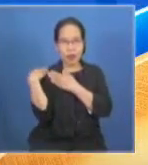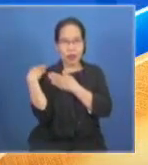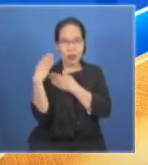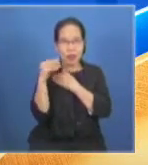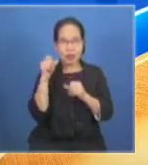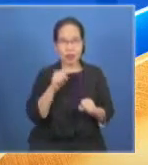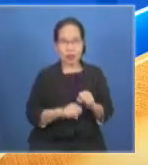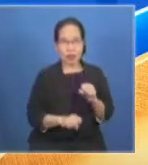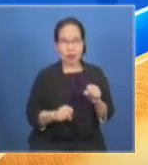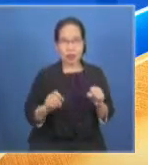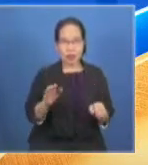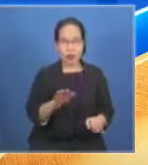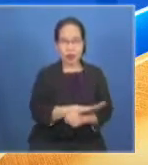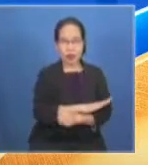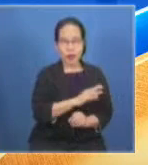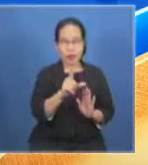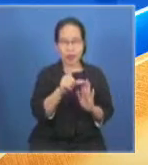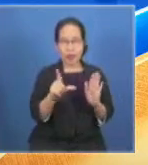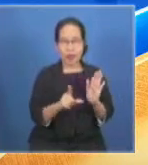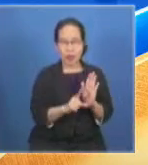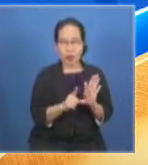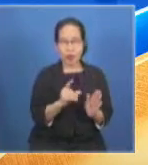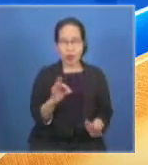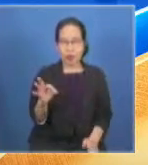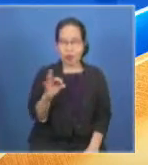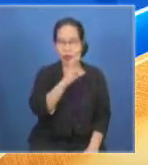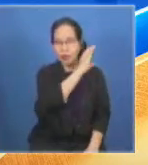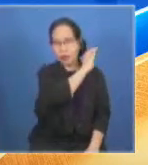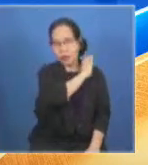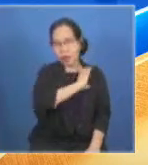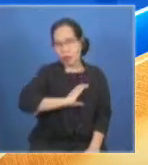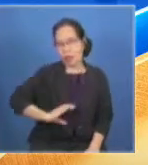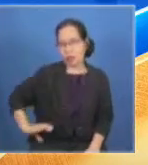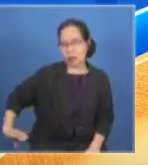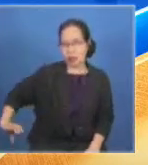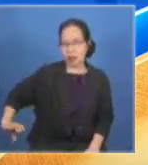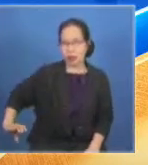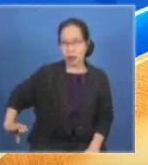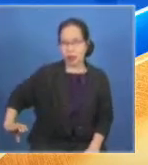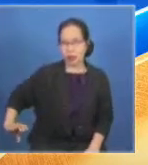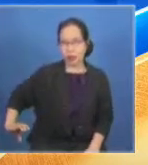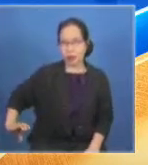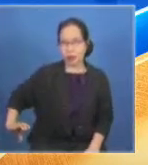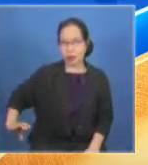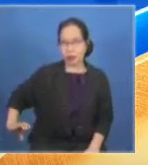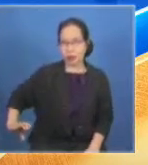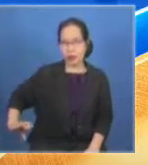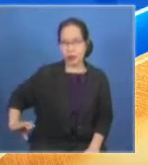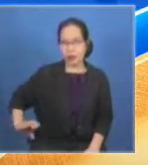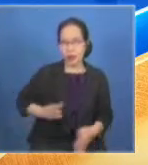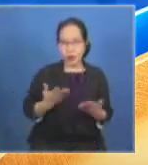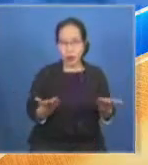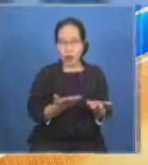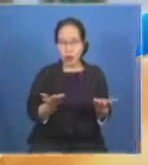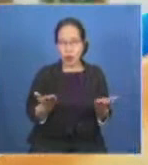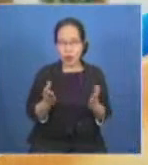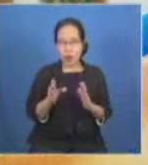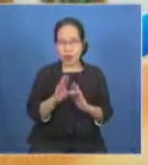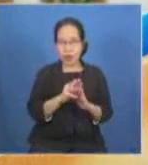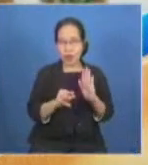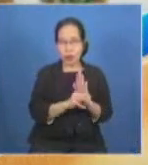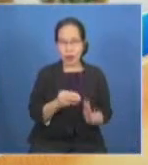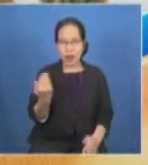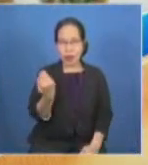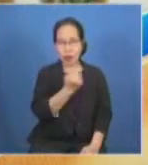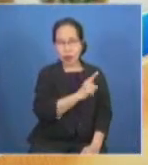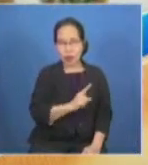2, that says, bear ye one another's burdens and so fulfill the law of Christ. What